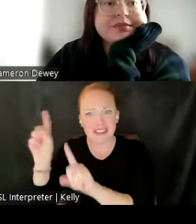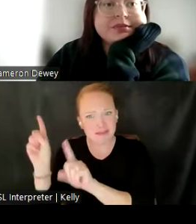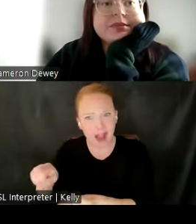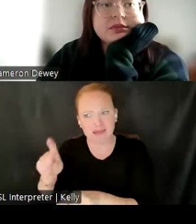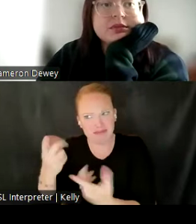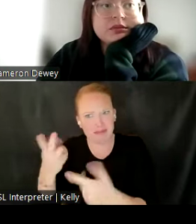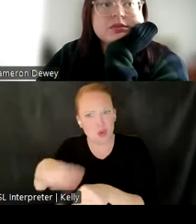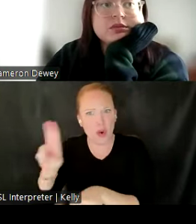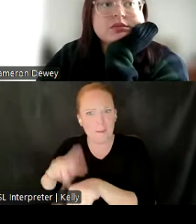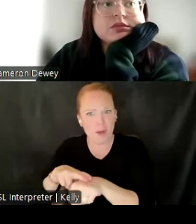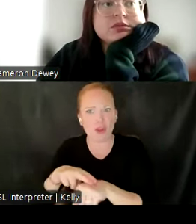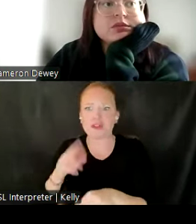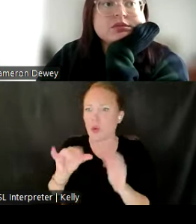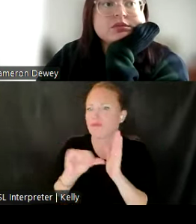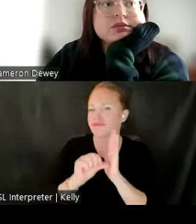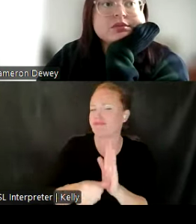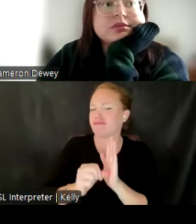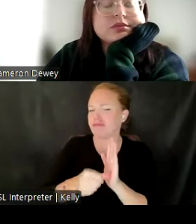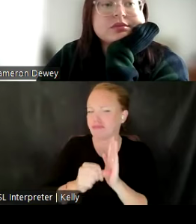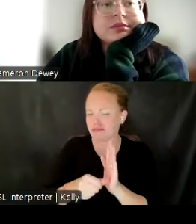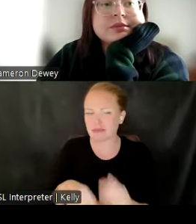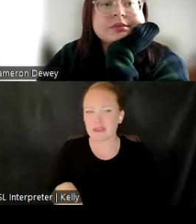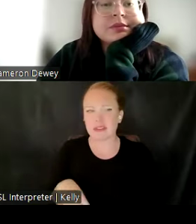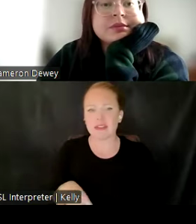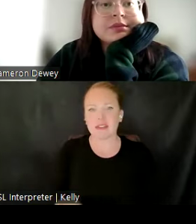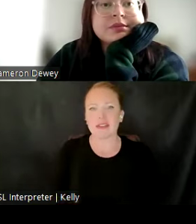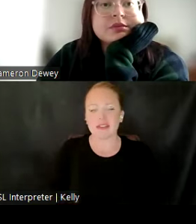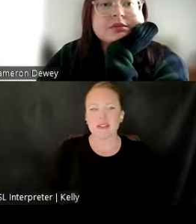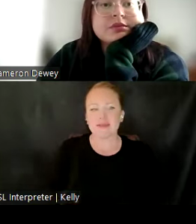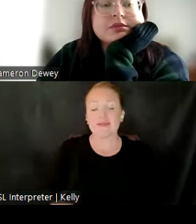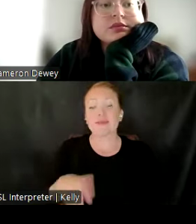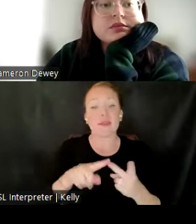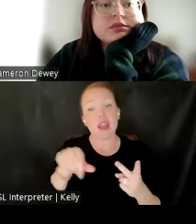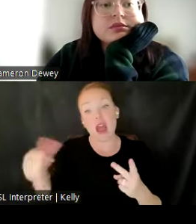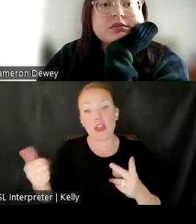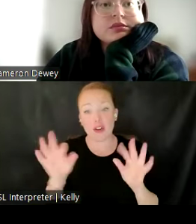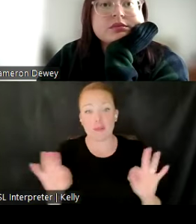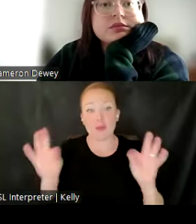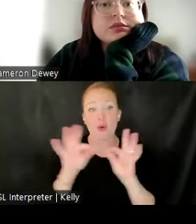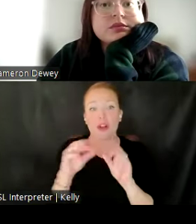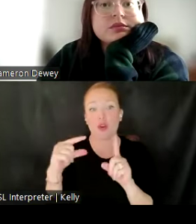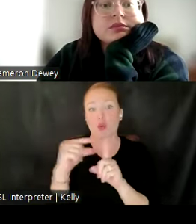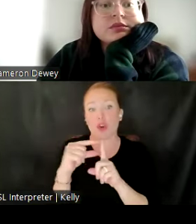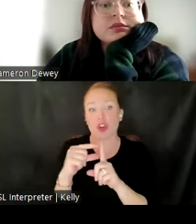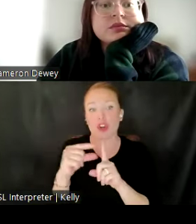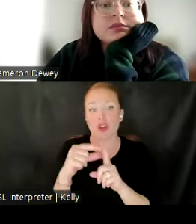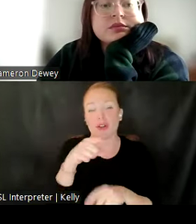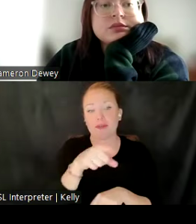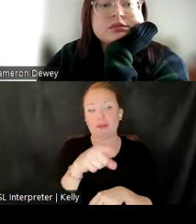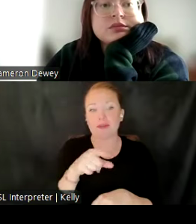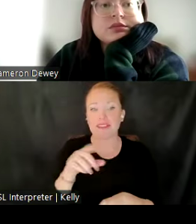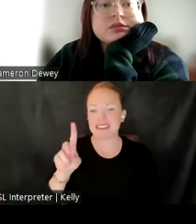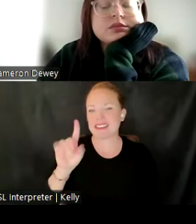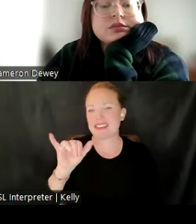this entire training. And another important term that's used in this definition is the word